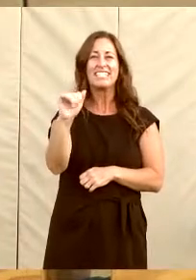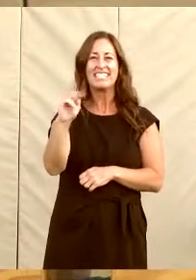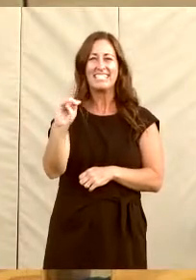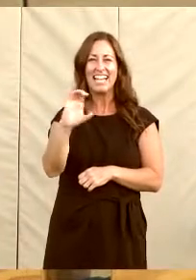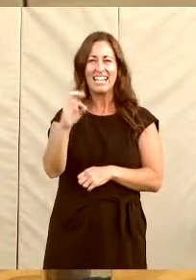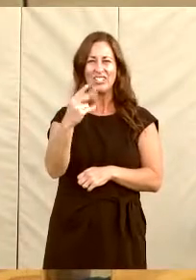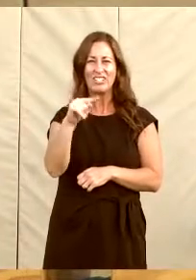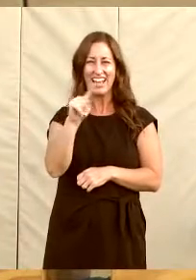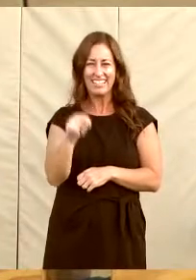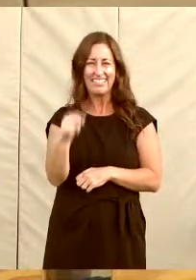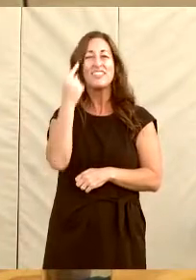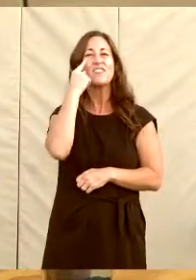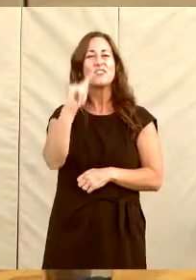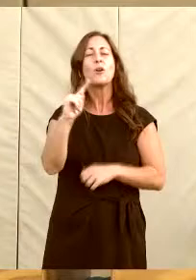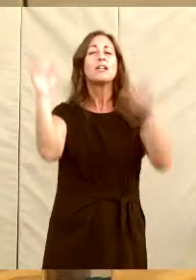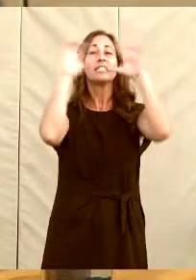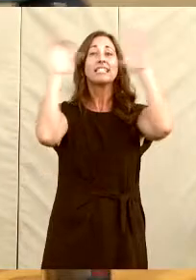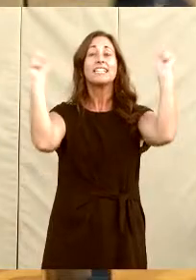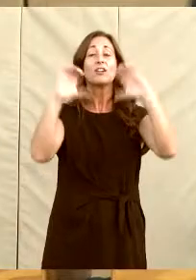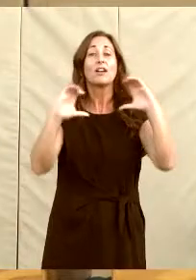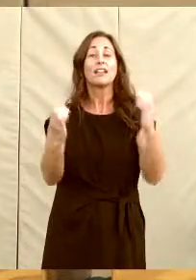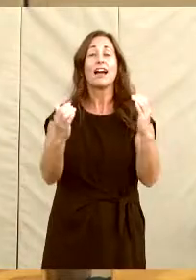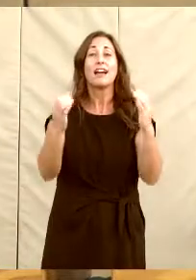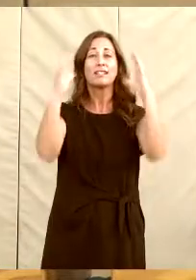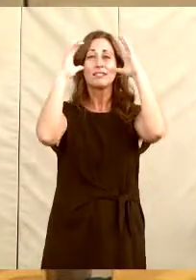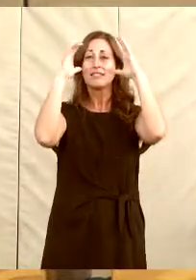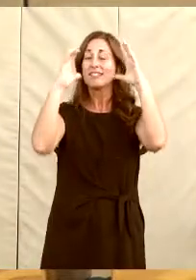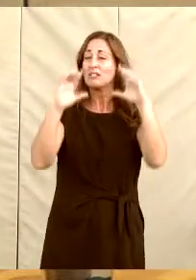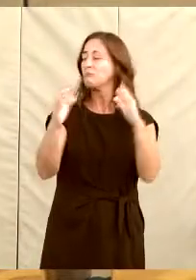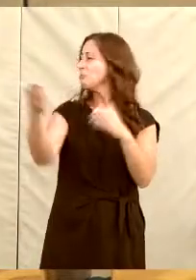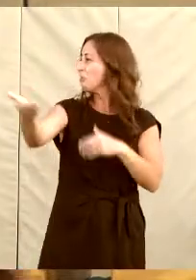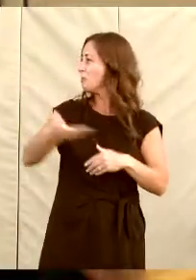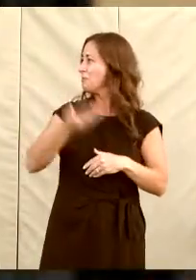class president welcome speech.